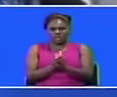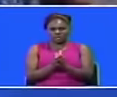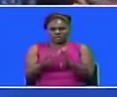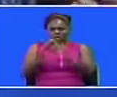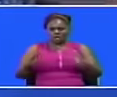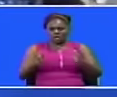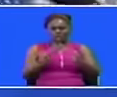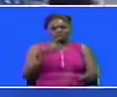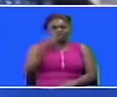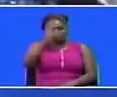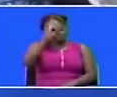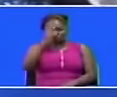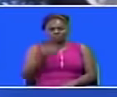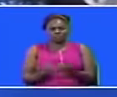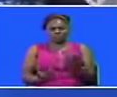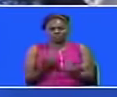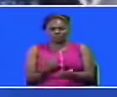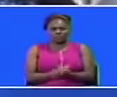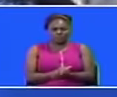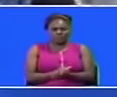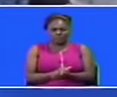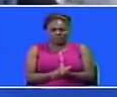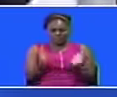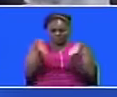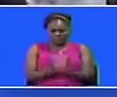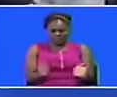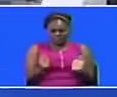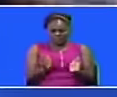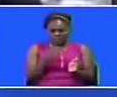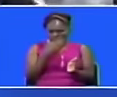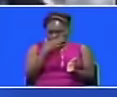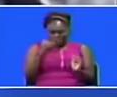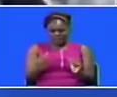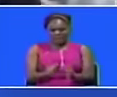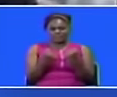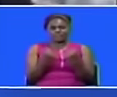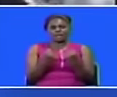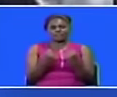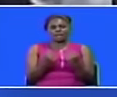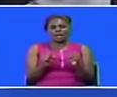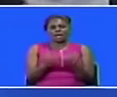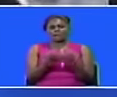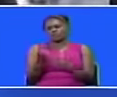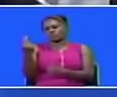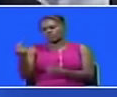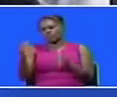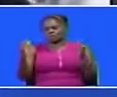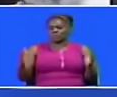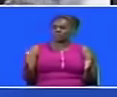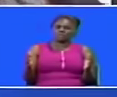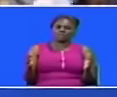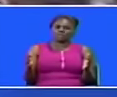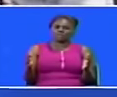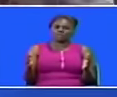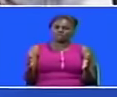ablaze. Ichukuliwe ambapo kuna accident imetokea, iwe ndogo ama kubwa. Hii